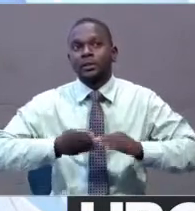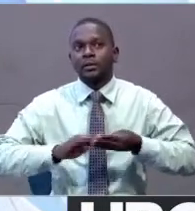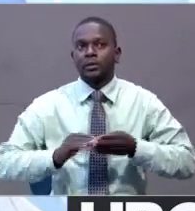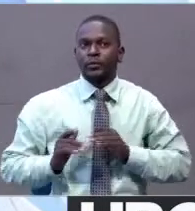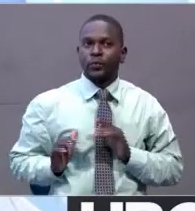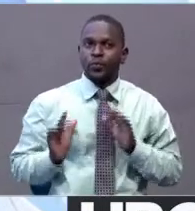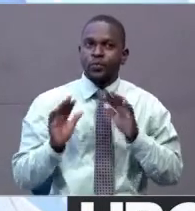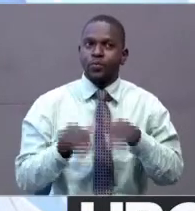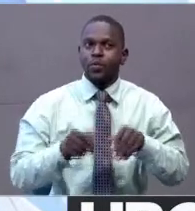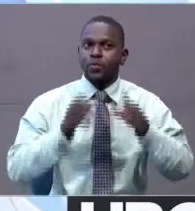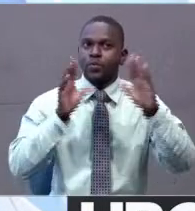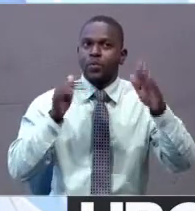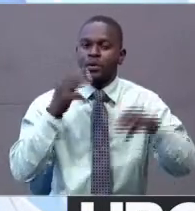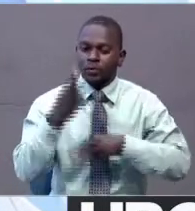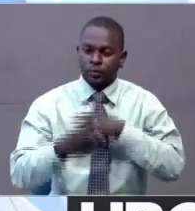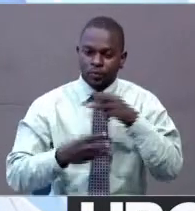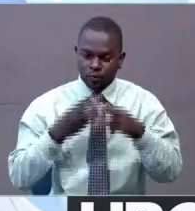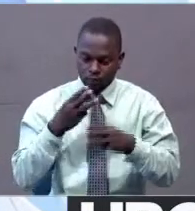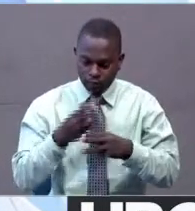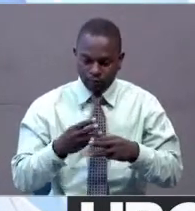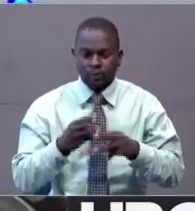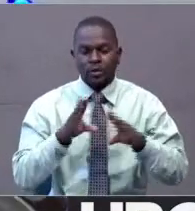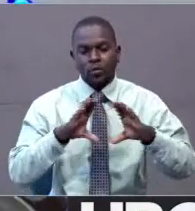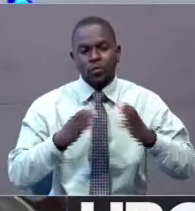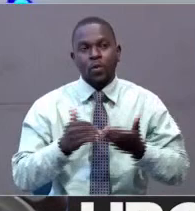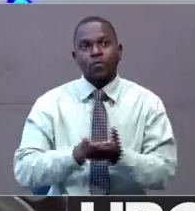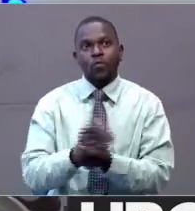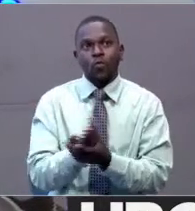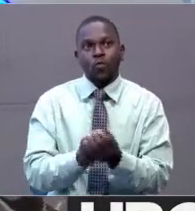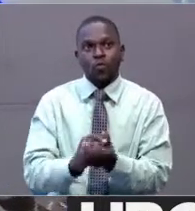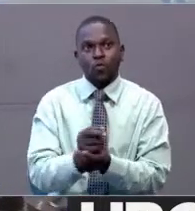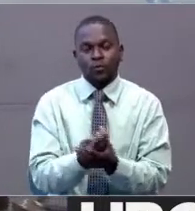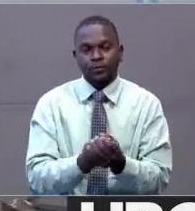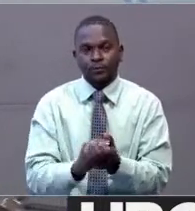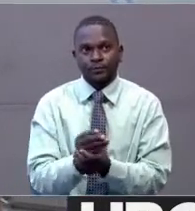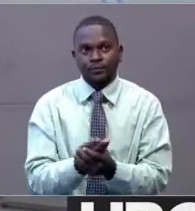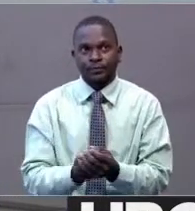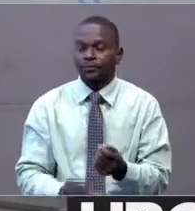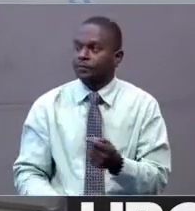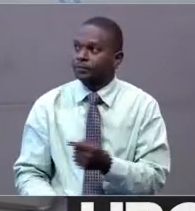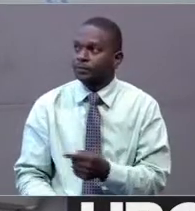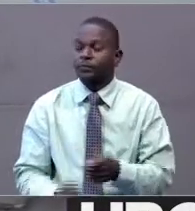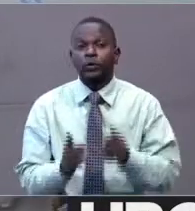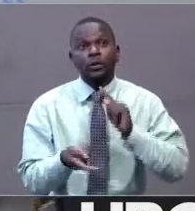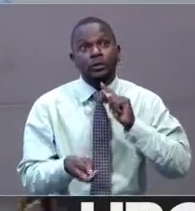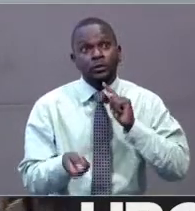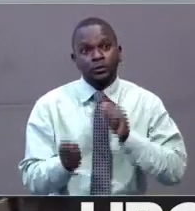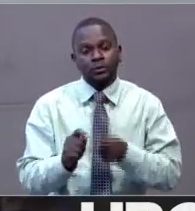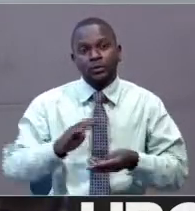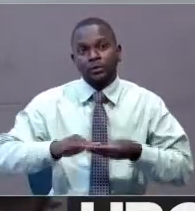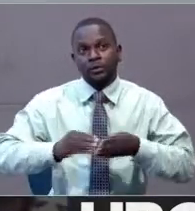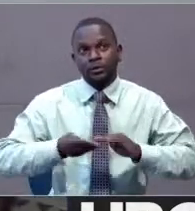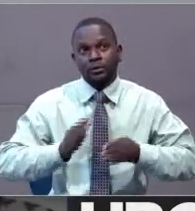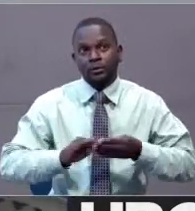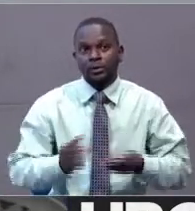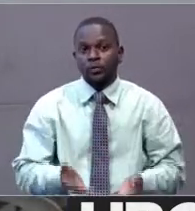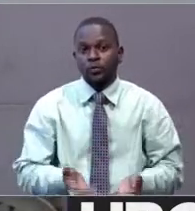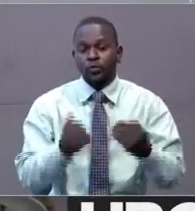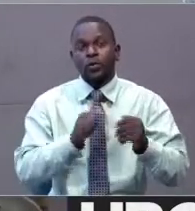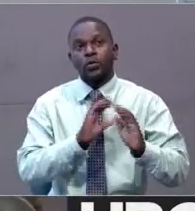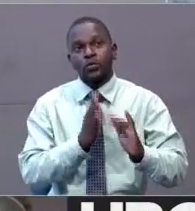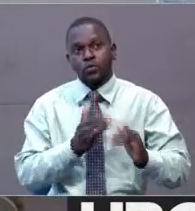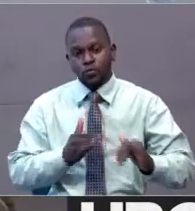to celebrate the Global Hand Washing Day. We need mindset change. Stakeholders promoting hygiene